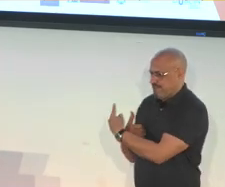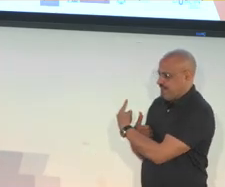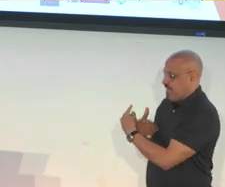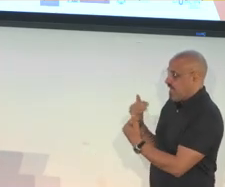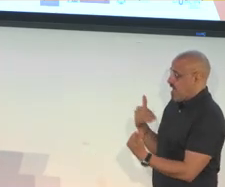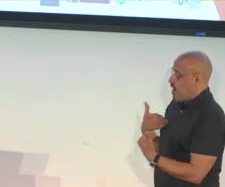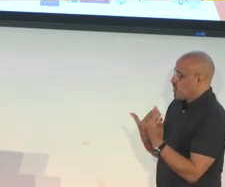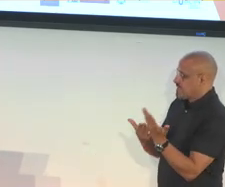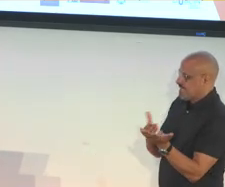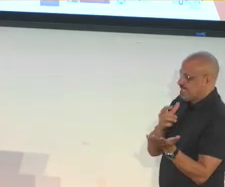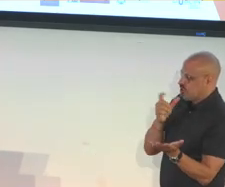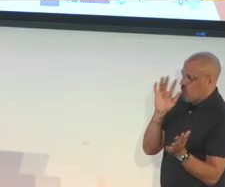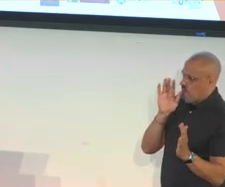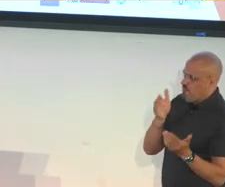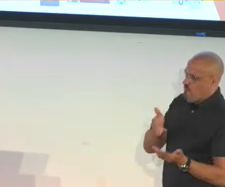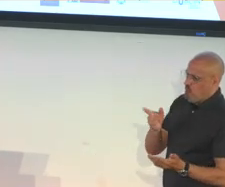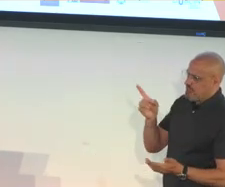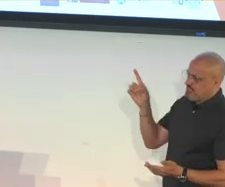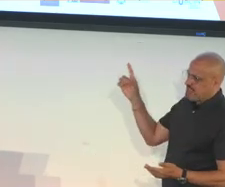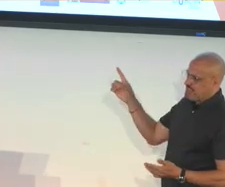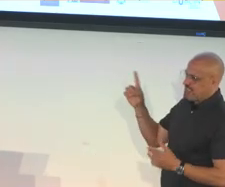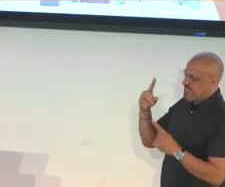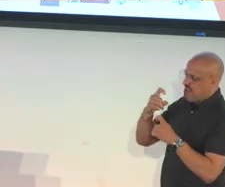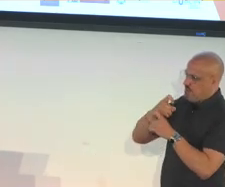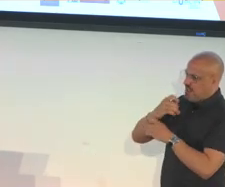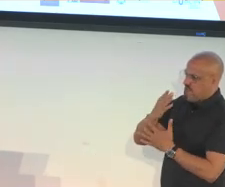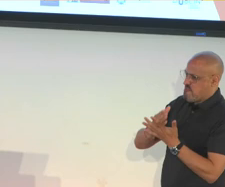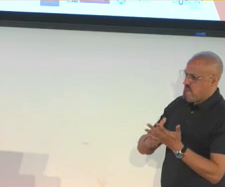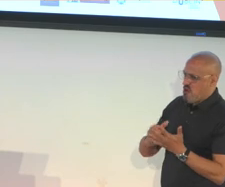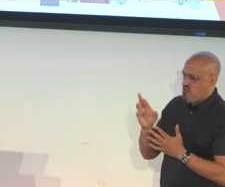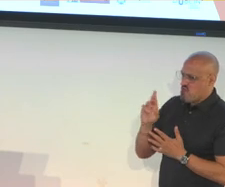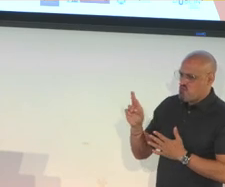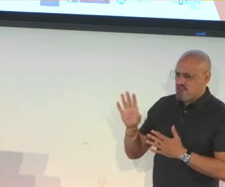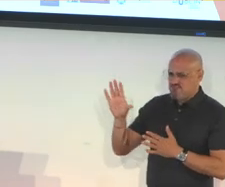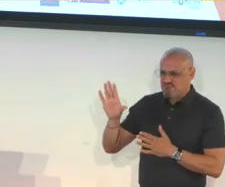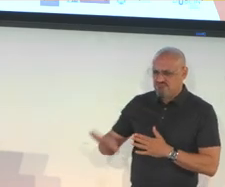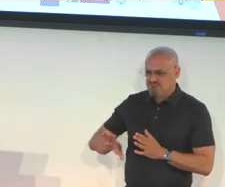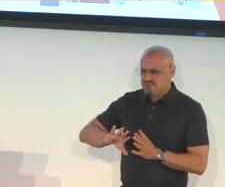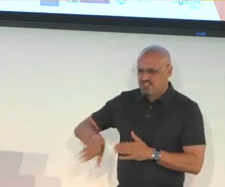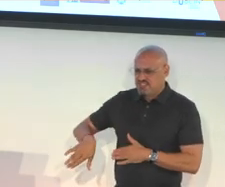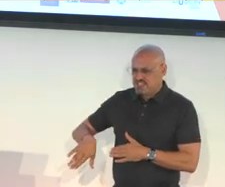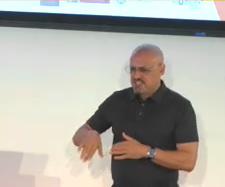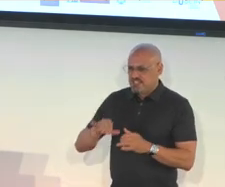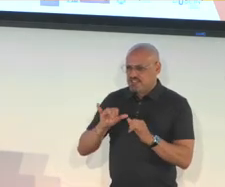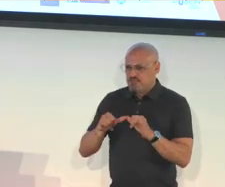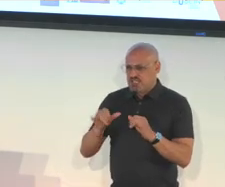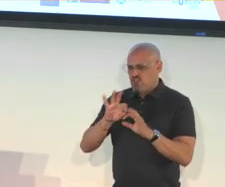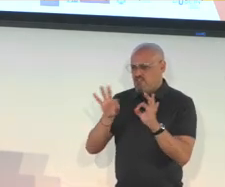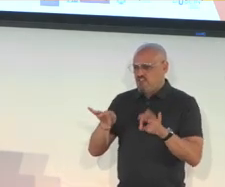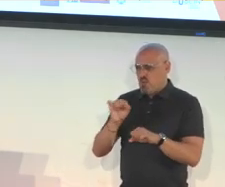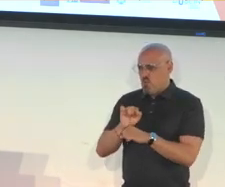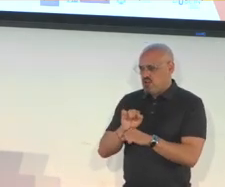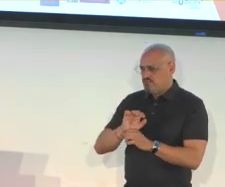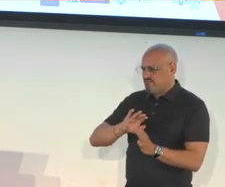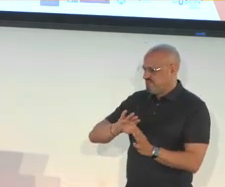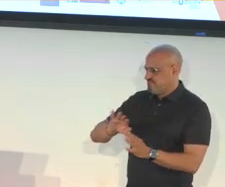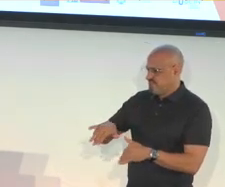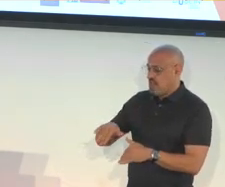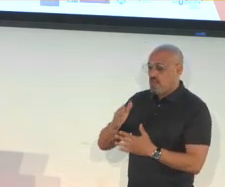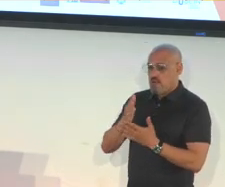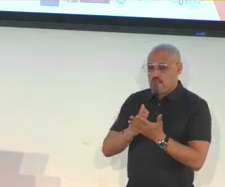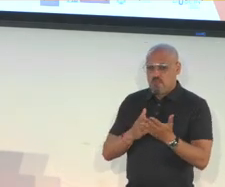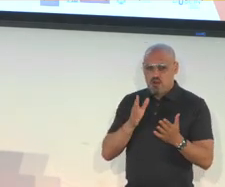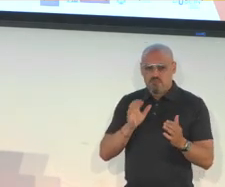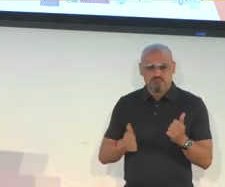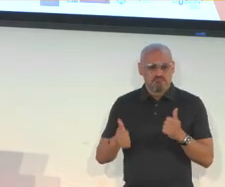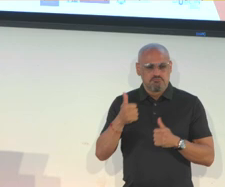suggest that you don't focus on this complicated part on the right, which is the Mirage XR framework. The part that I'm